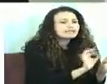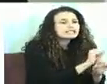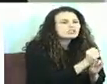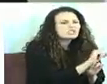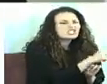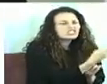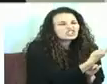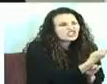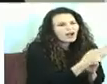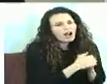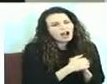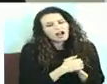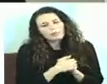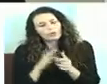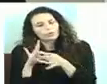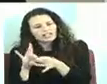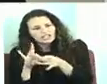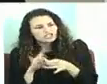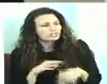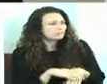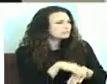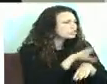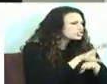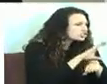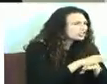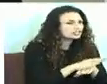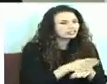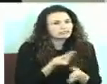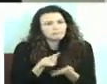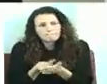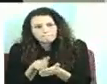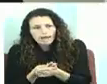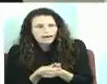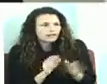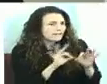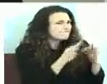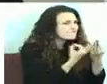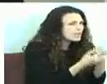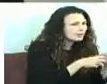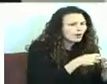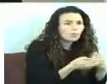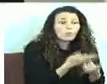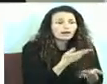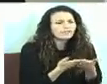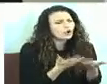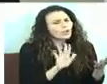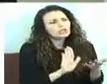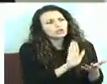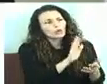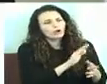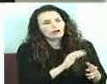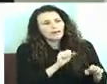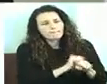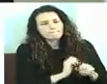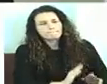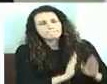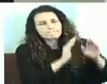life, whether it be finances, family issues, whatever it may be, what does your mountain look